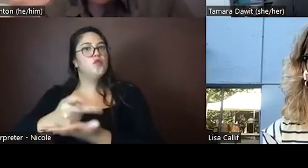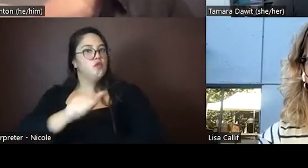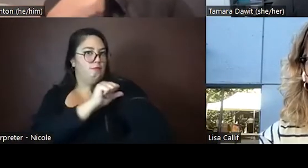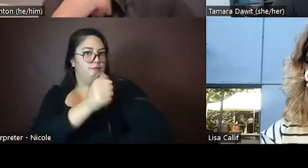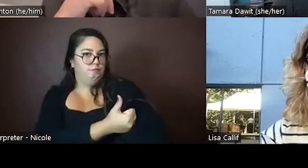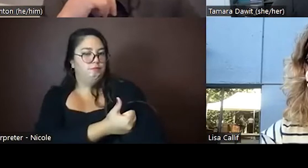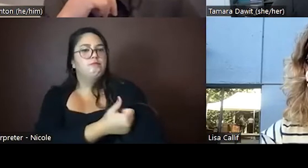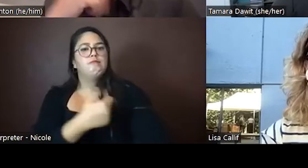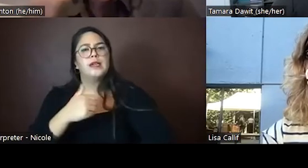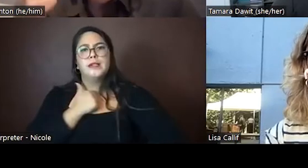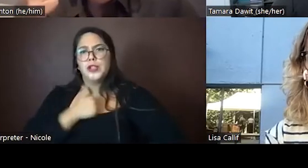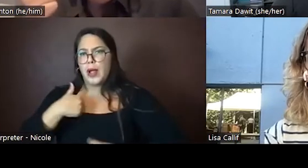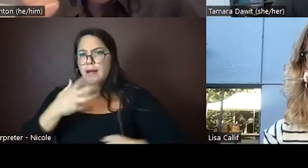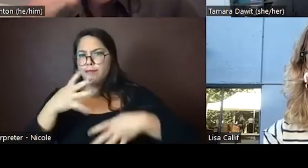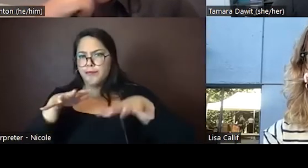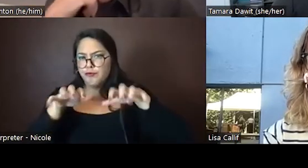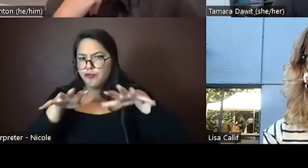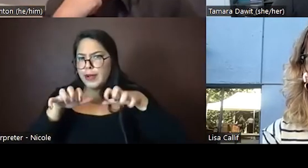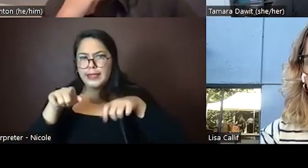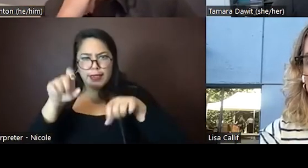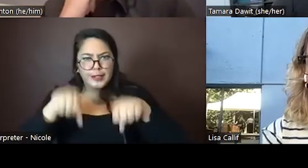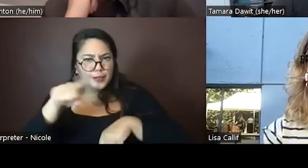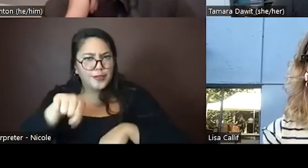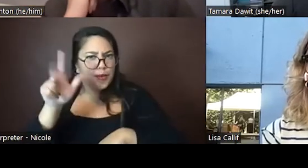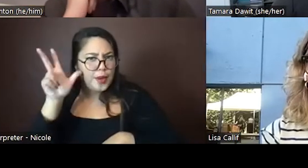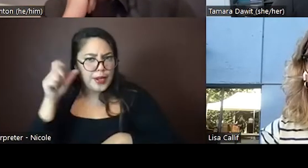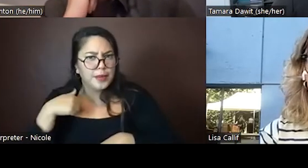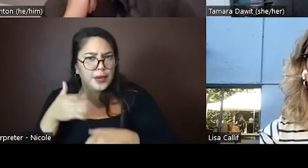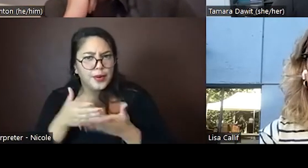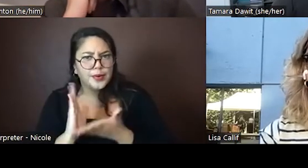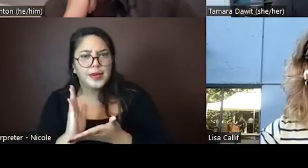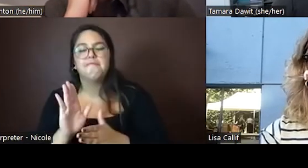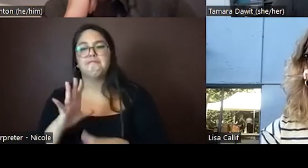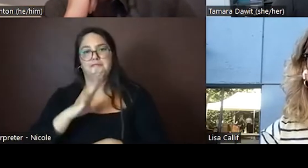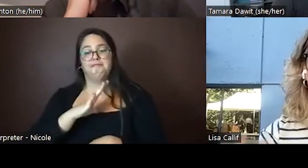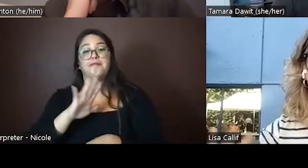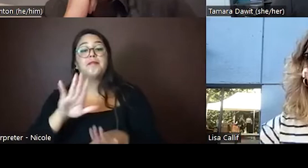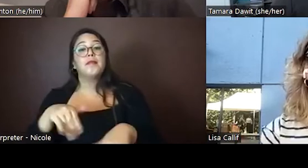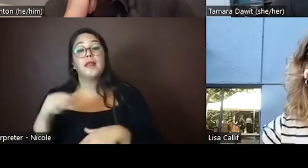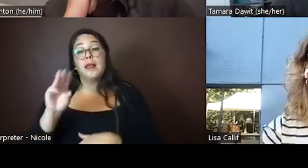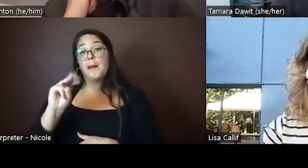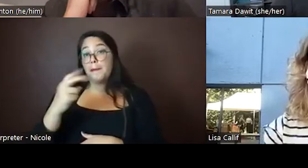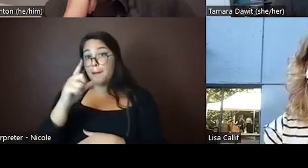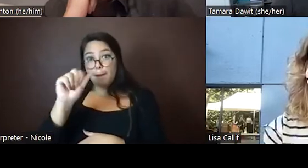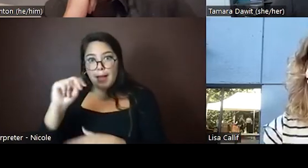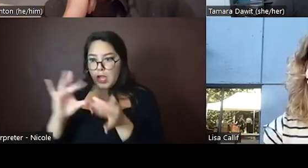Can you hear me okay? Yes. Yeah. Okay, great. Before, you know, it's like Megan was talking about with the Catapult model, where